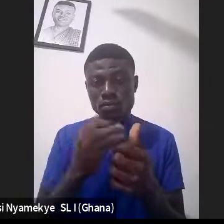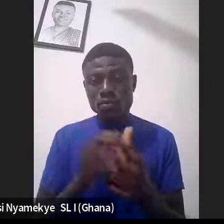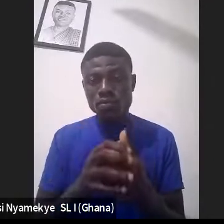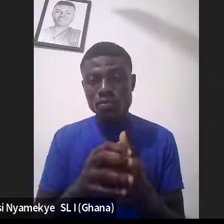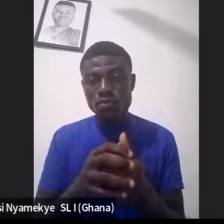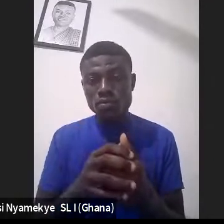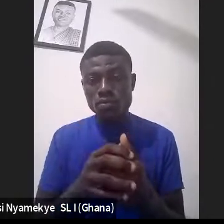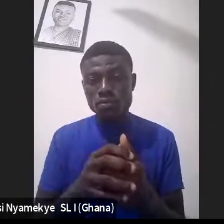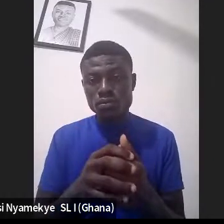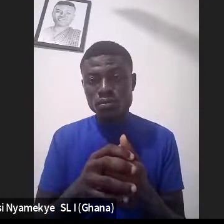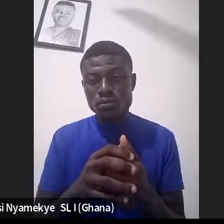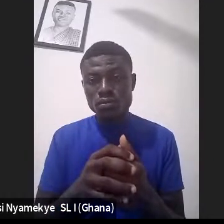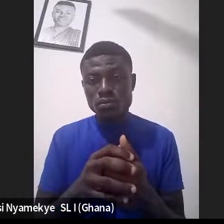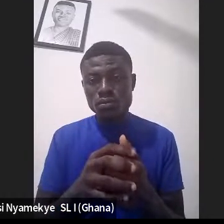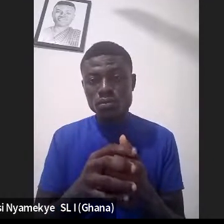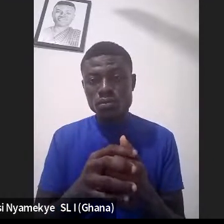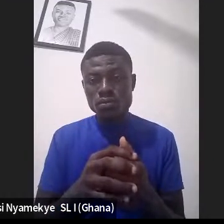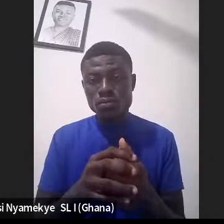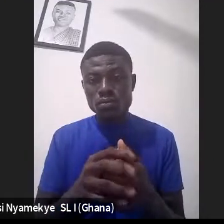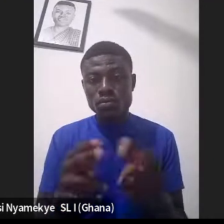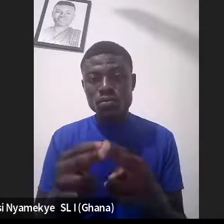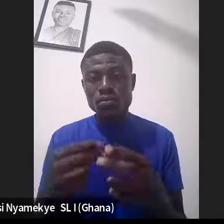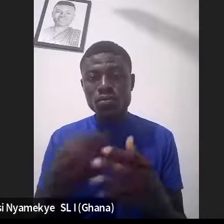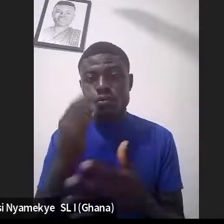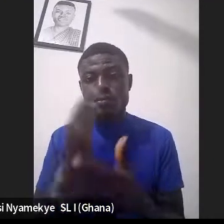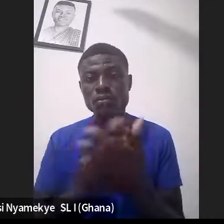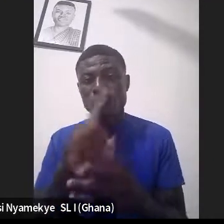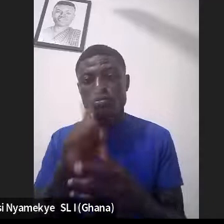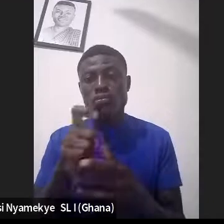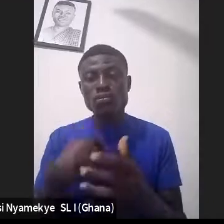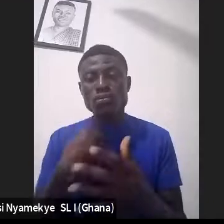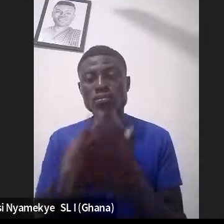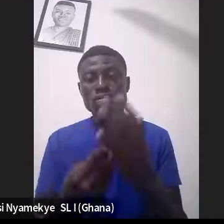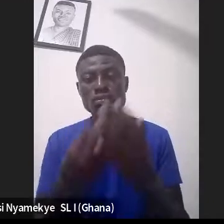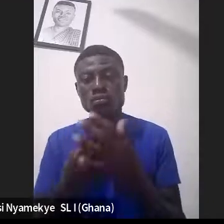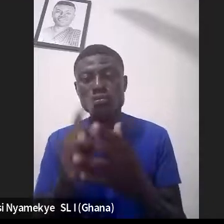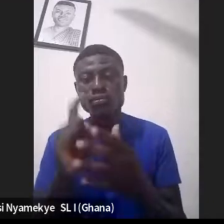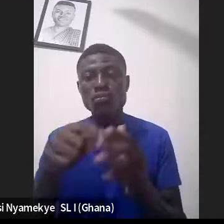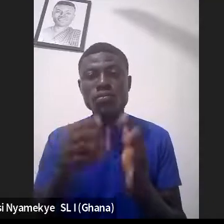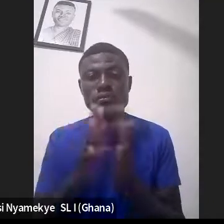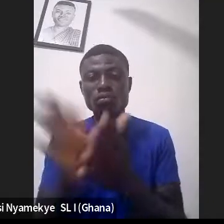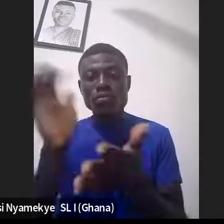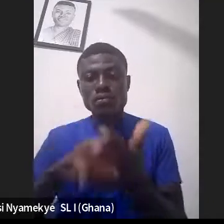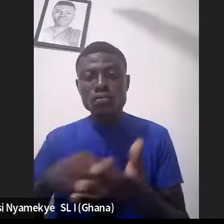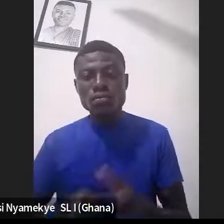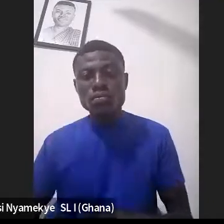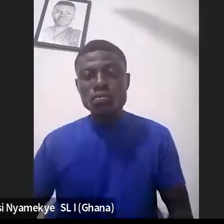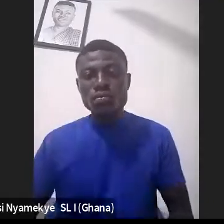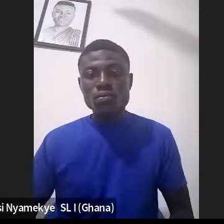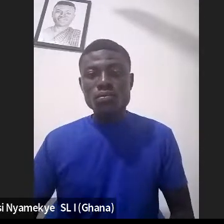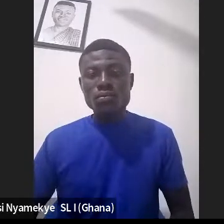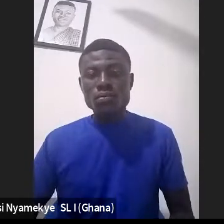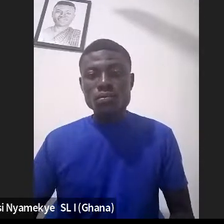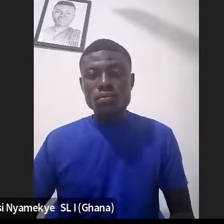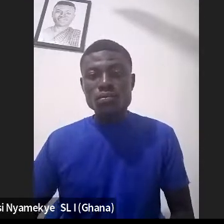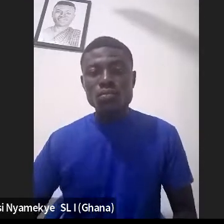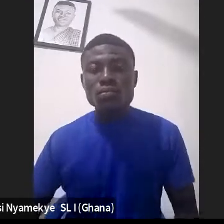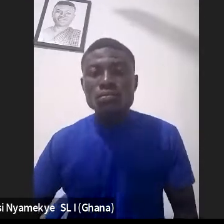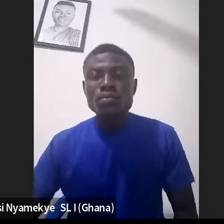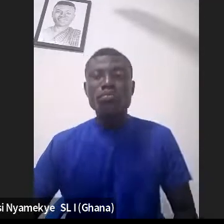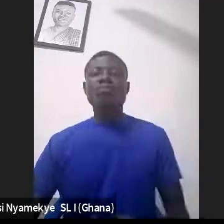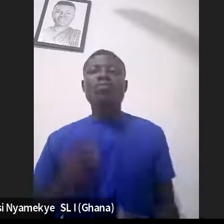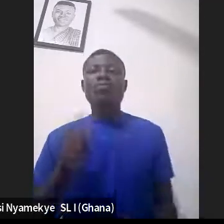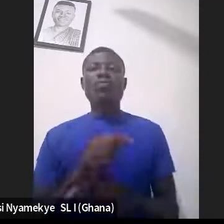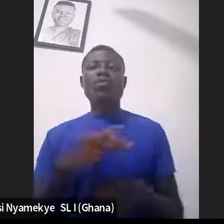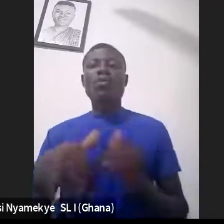I lost, there were a few questions you had. So I was just gonna, I definitely took, on more in the sense